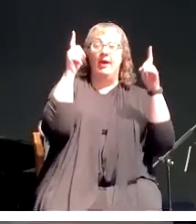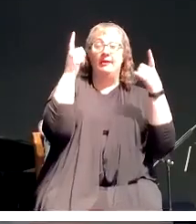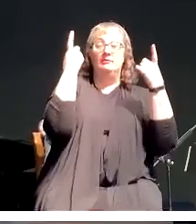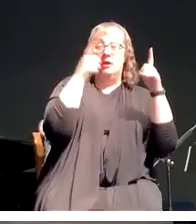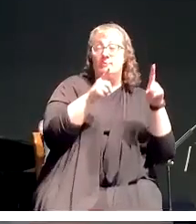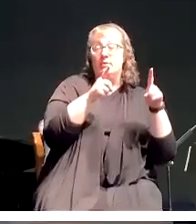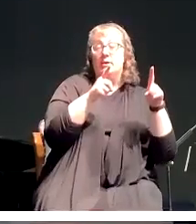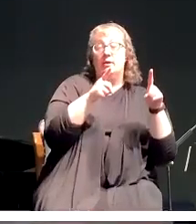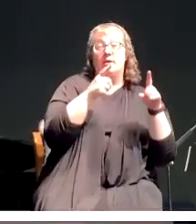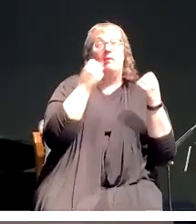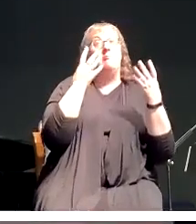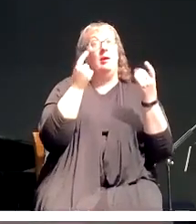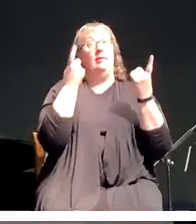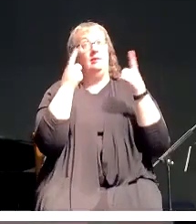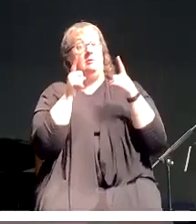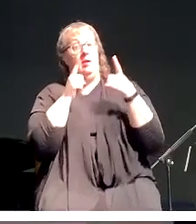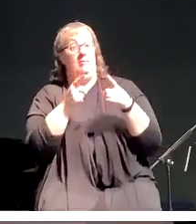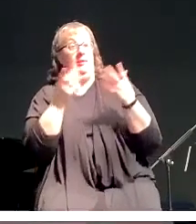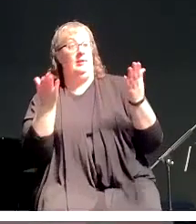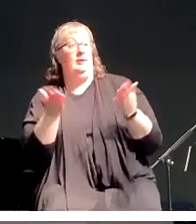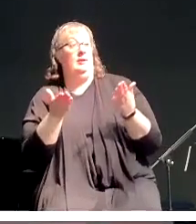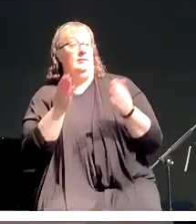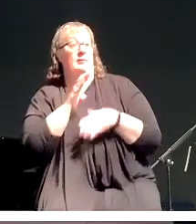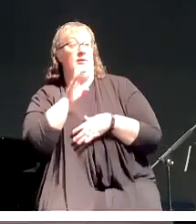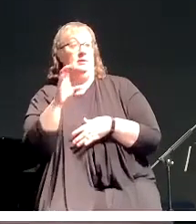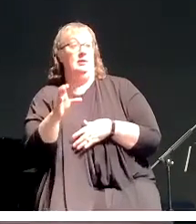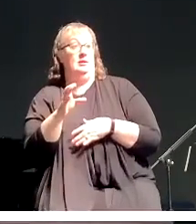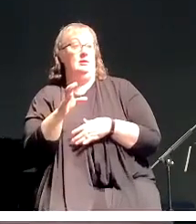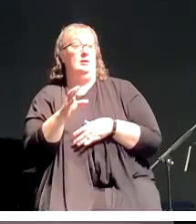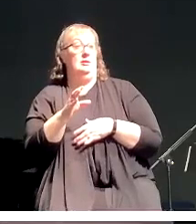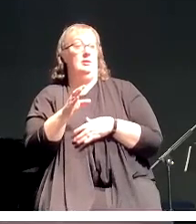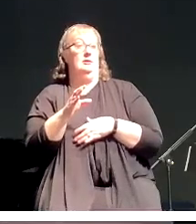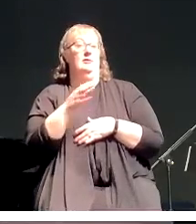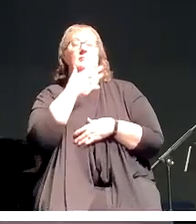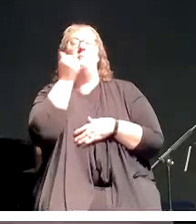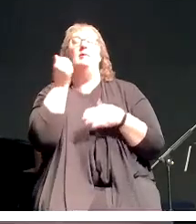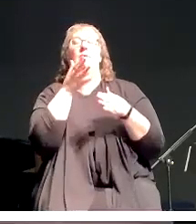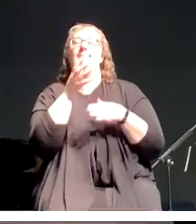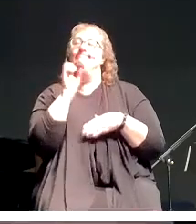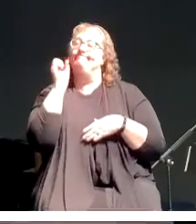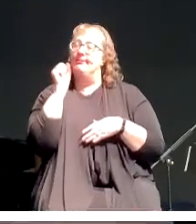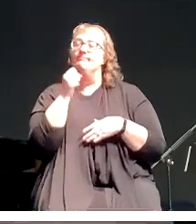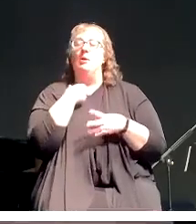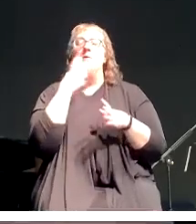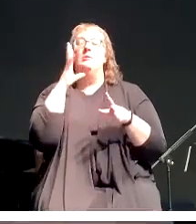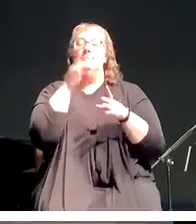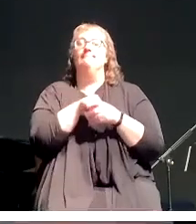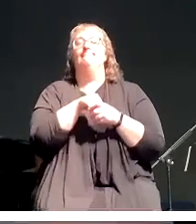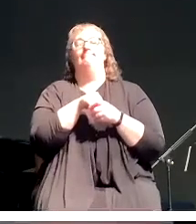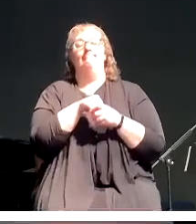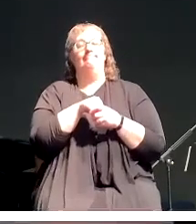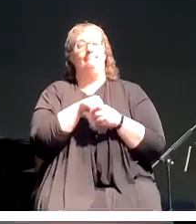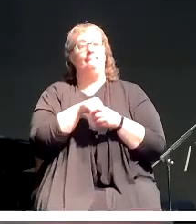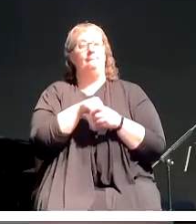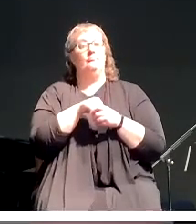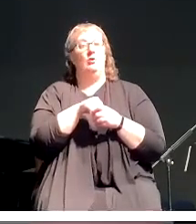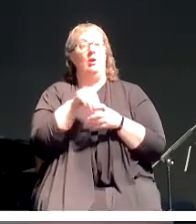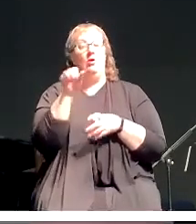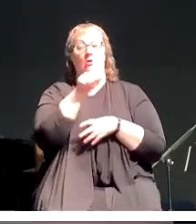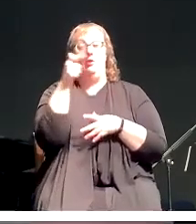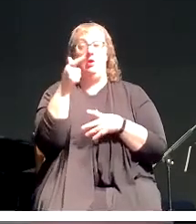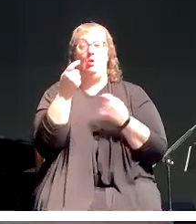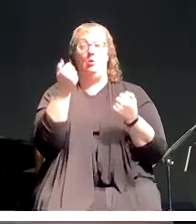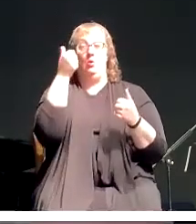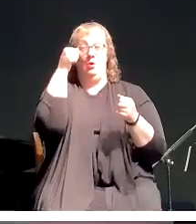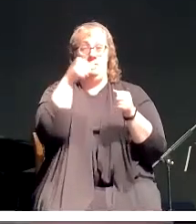and there are a lot of things that are happening here at Buckeye, and it's the best way just to say, yep, I want to be a part of this. The other thing is, I want to give a